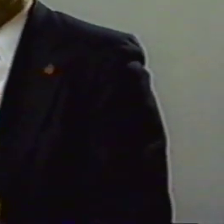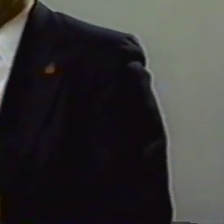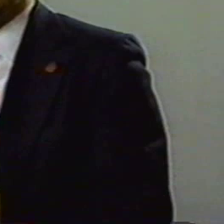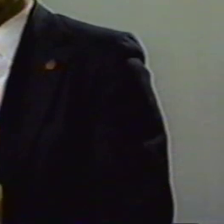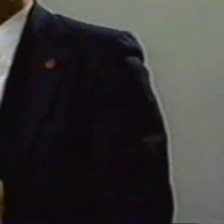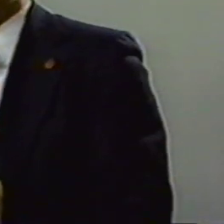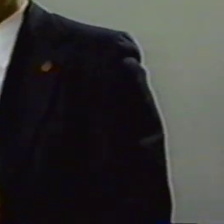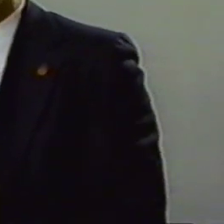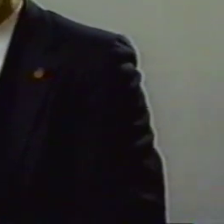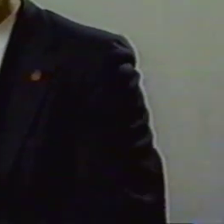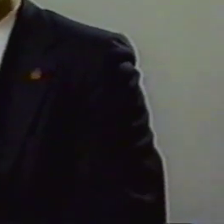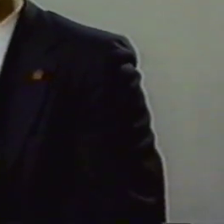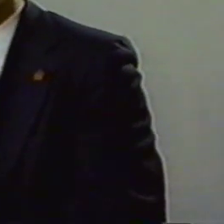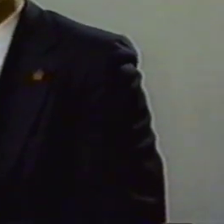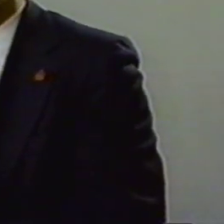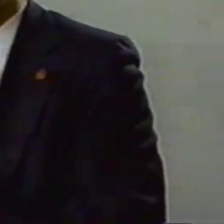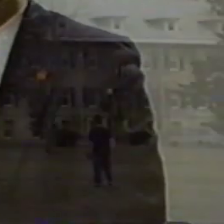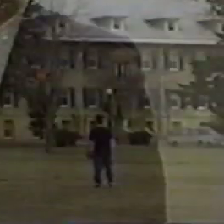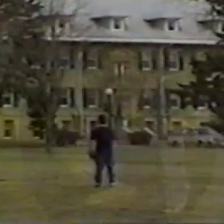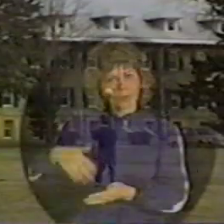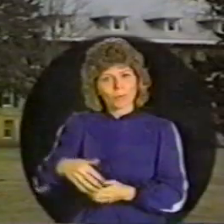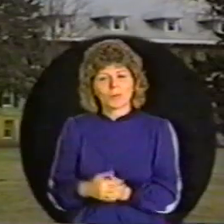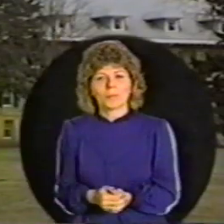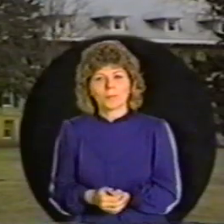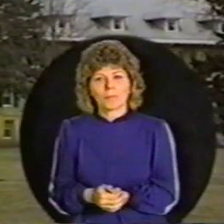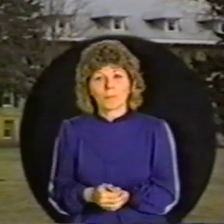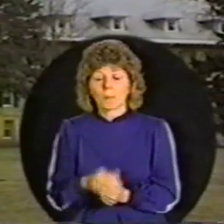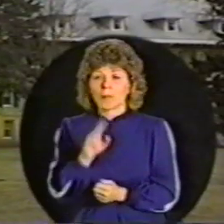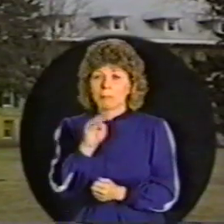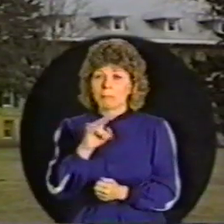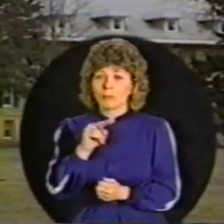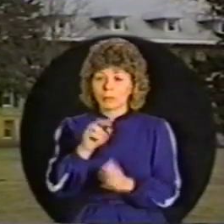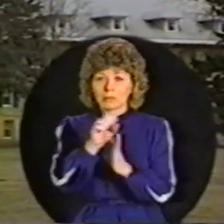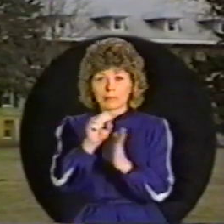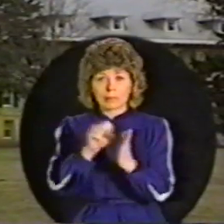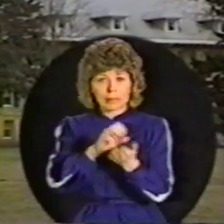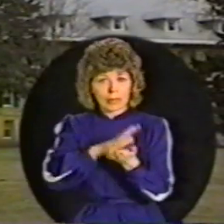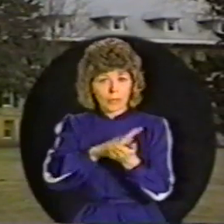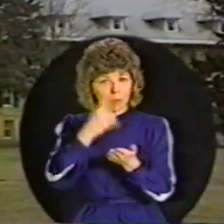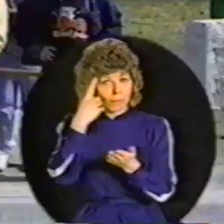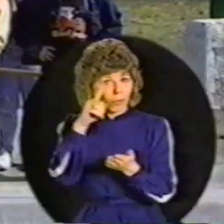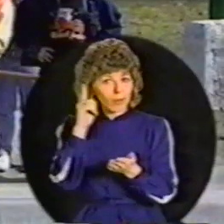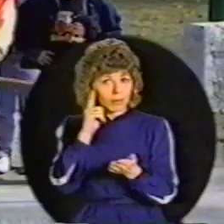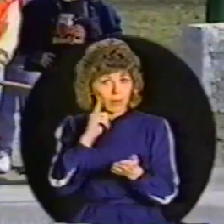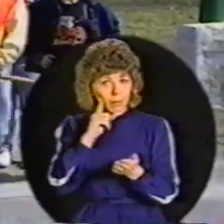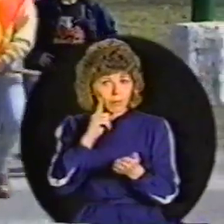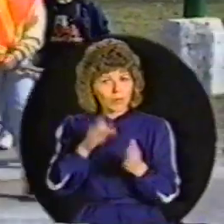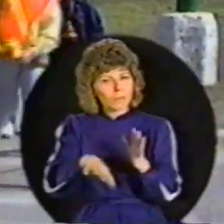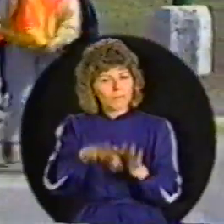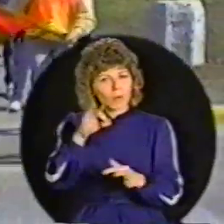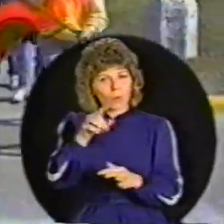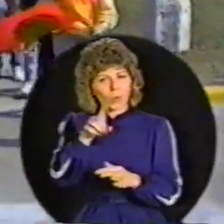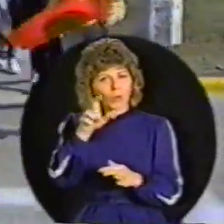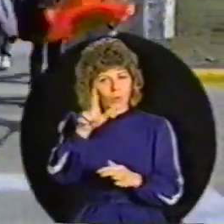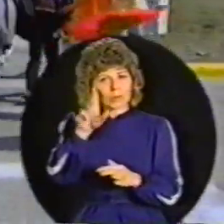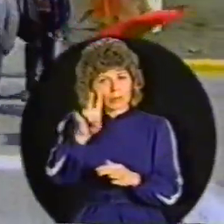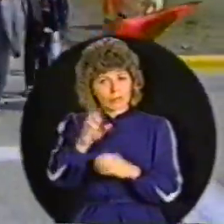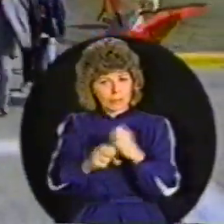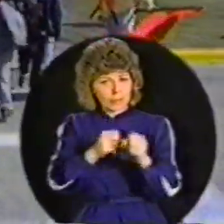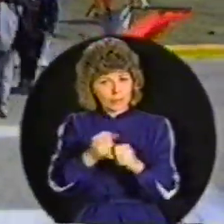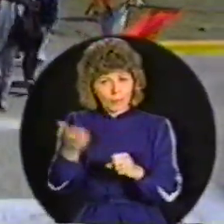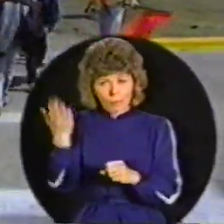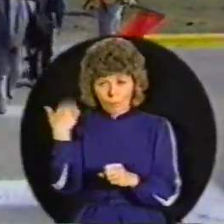here and they'll say, you're really a school. The Minnesota State Academy for the Deaf was founded 127 years